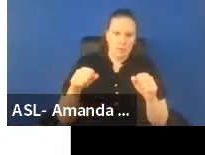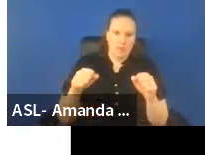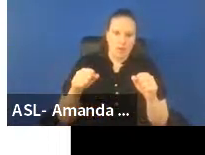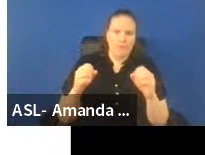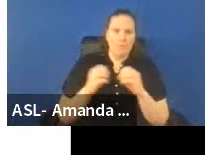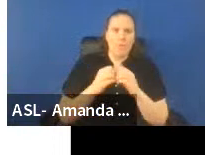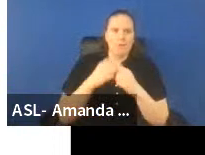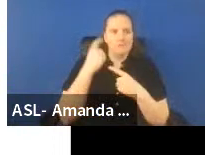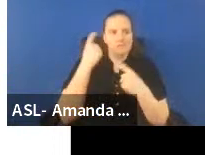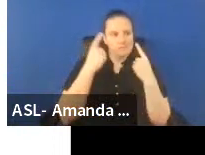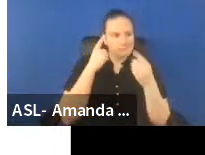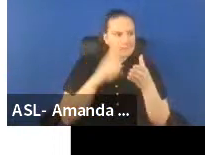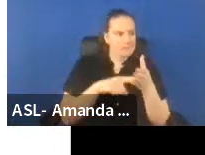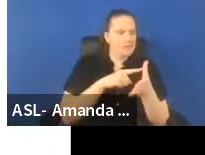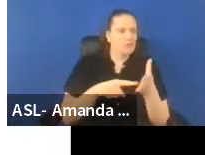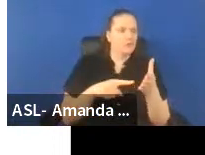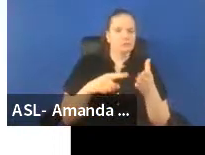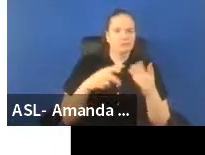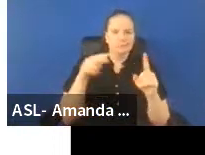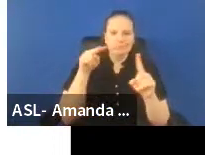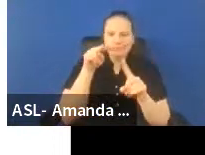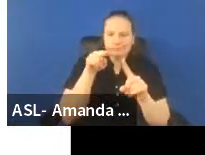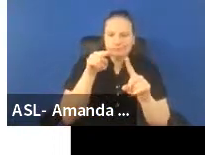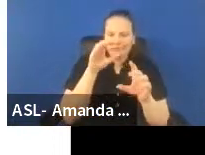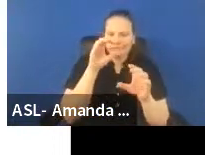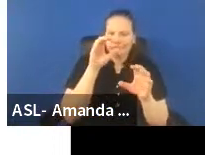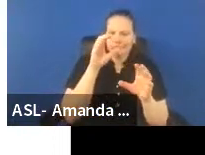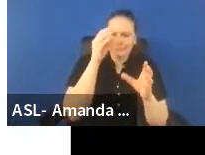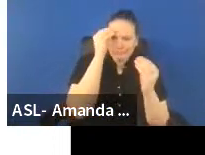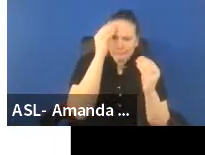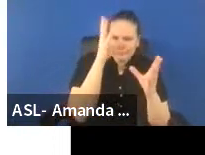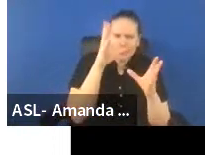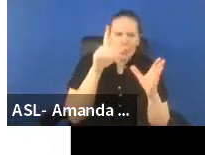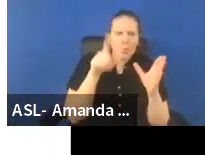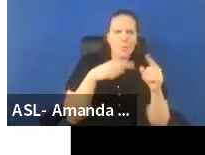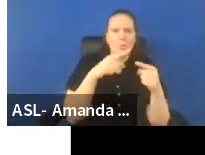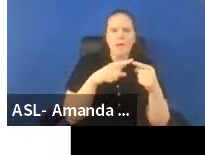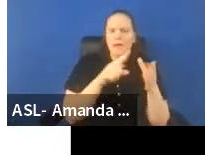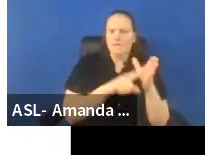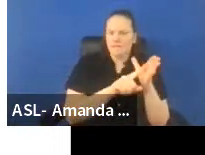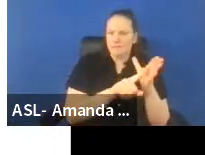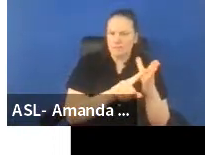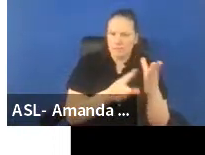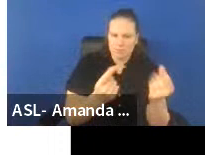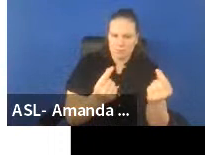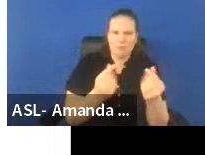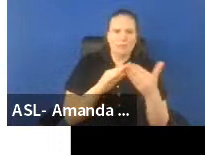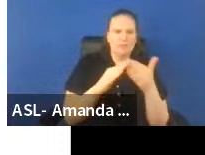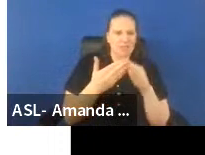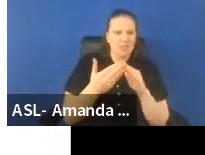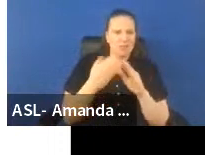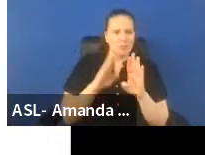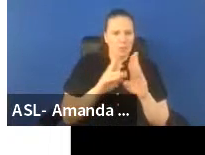more critical and scrutinizing lens when we're investigating city bureaus.